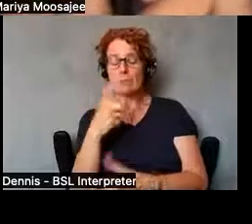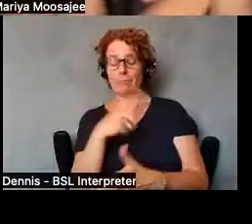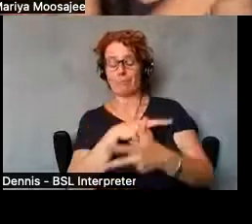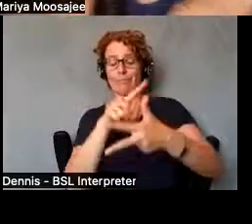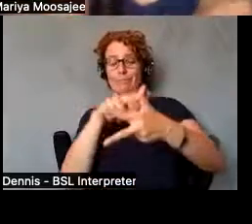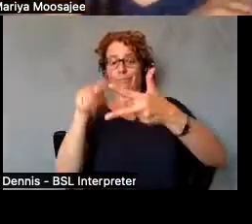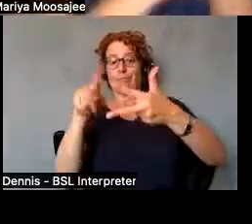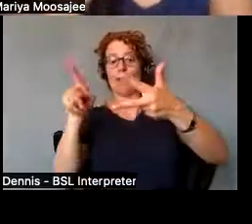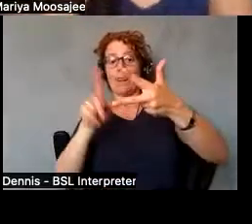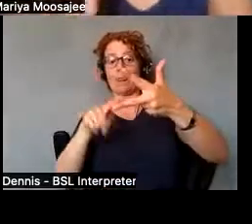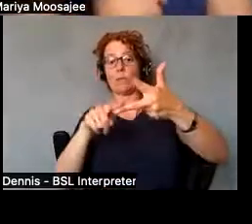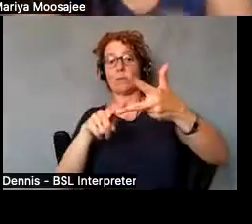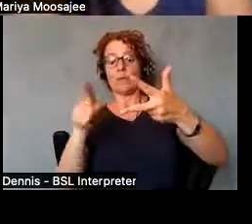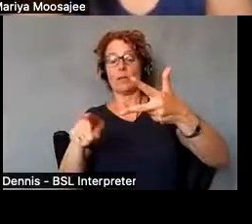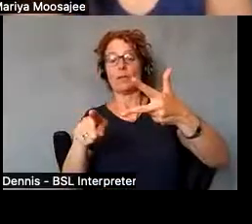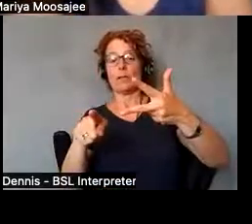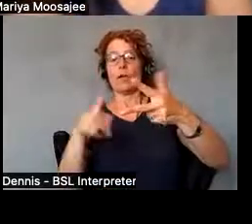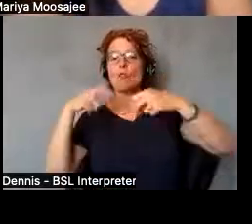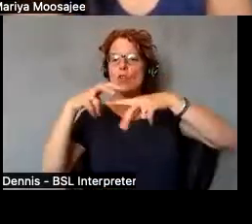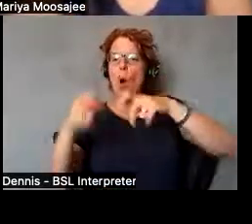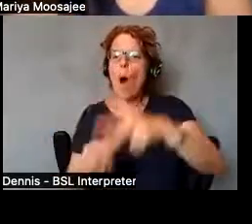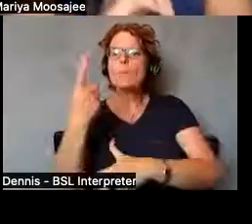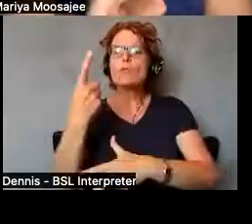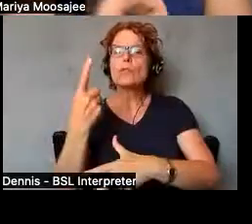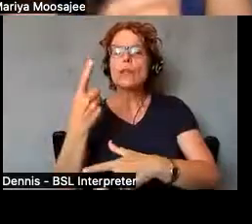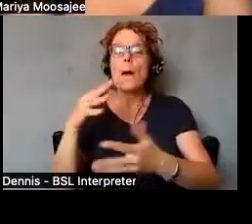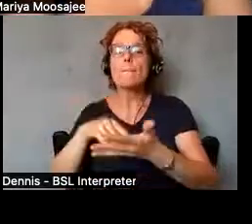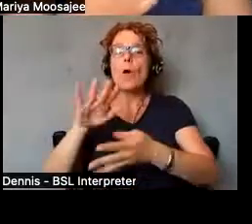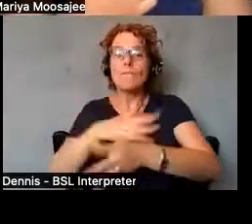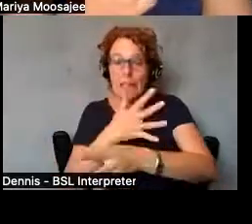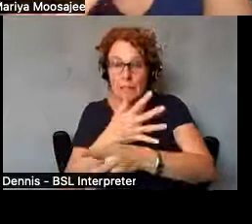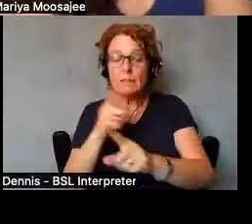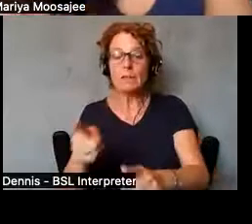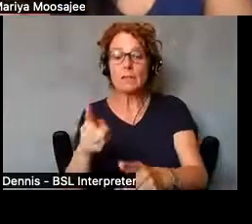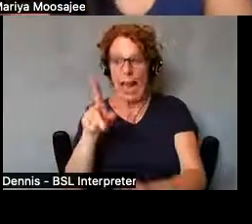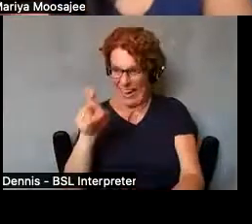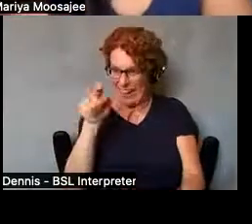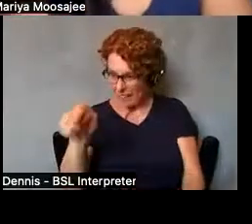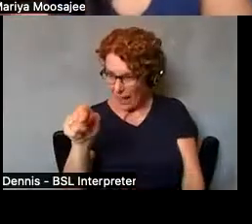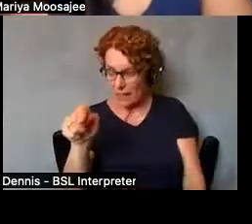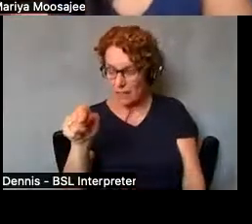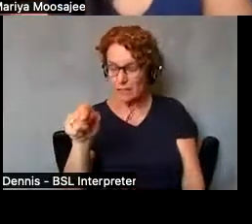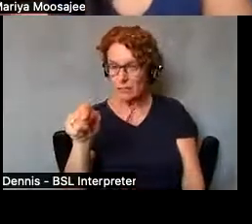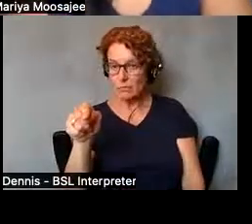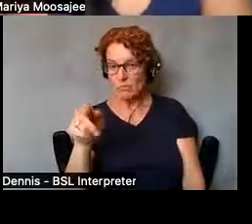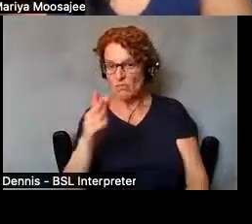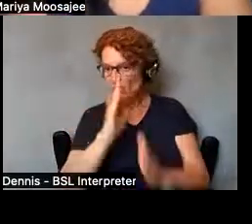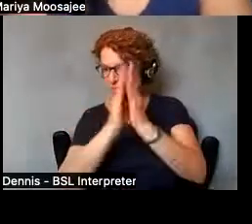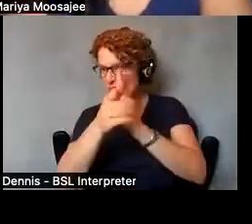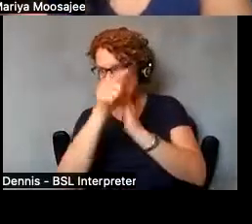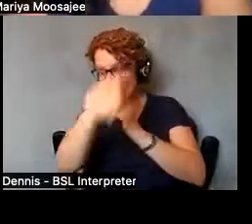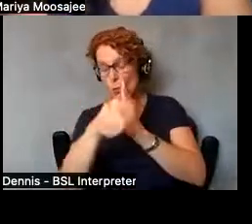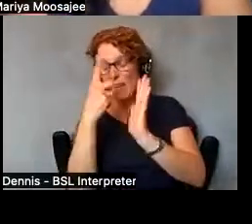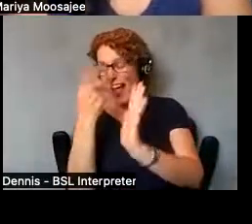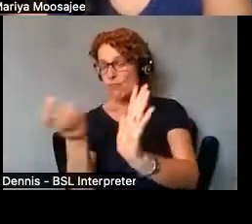on that chart is research opportunities at Moorfields. And if you click on that, it will take you straight there and you can